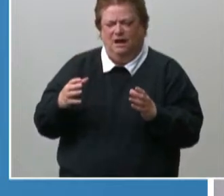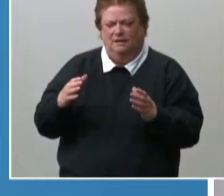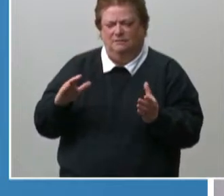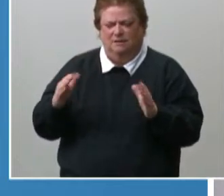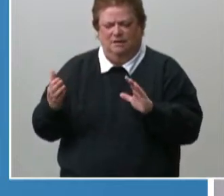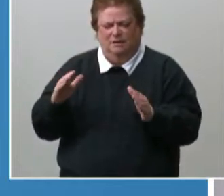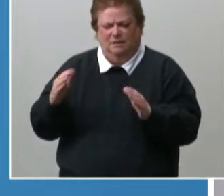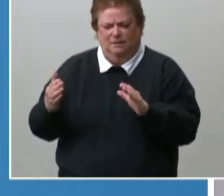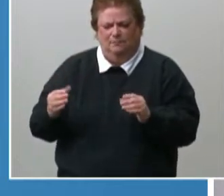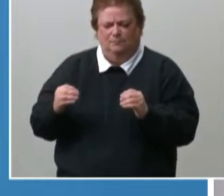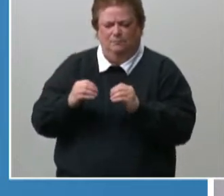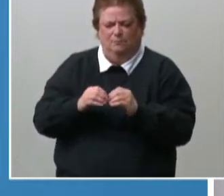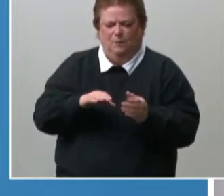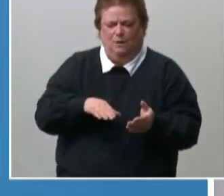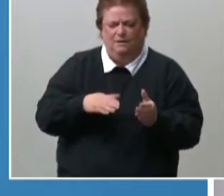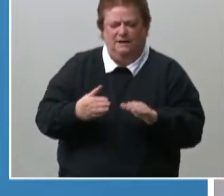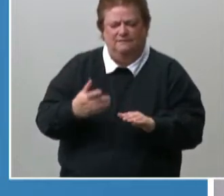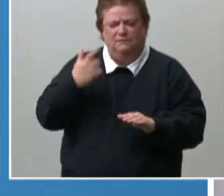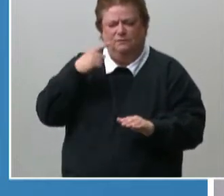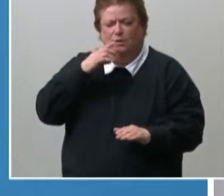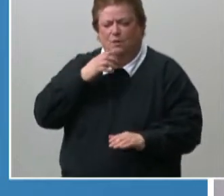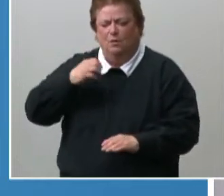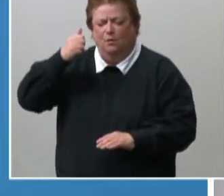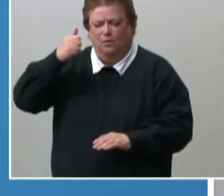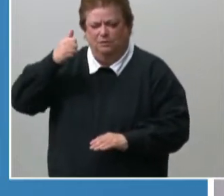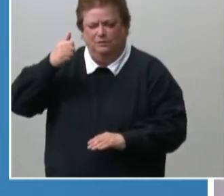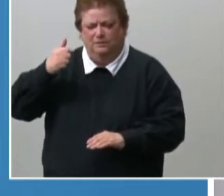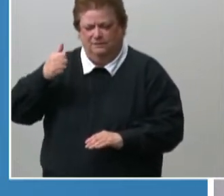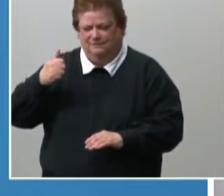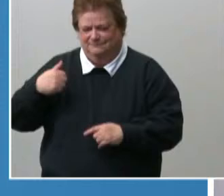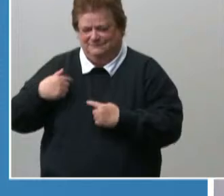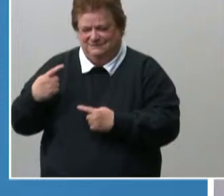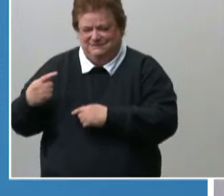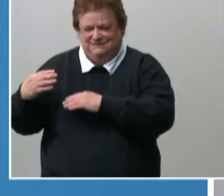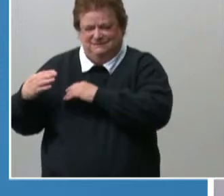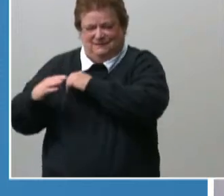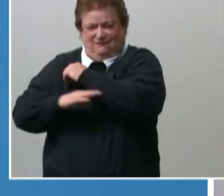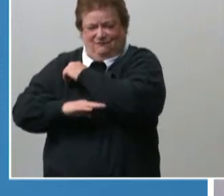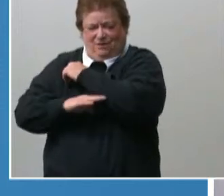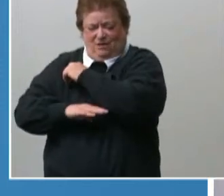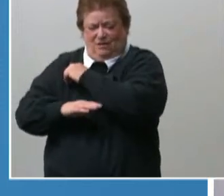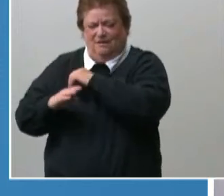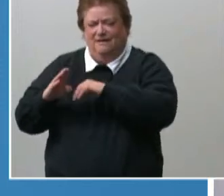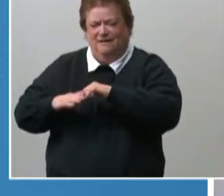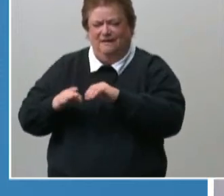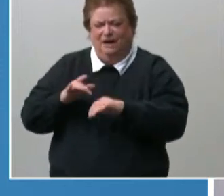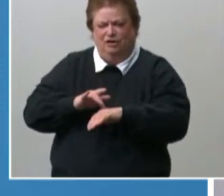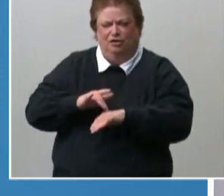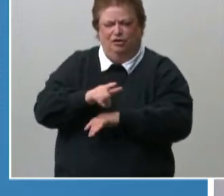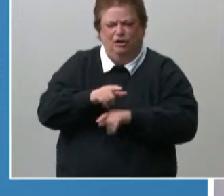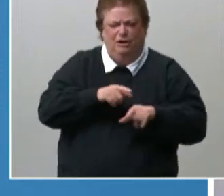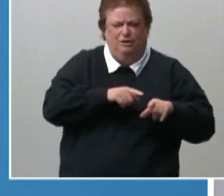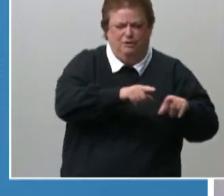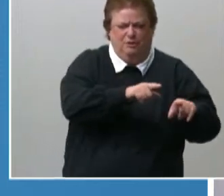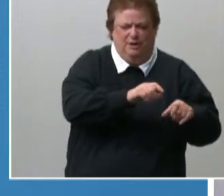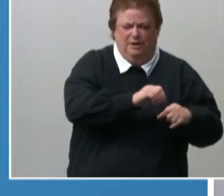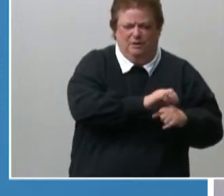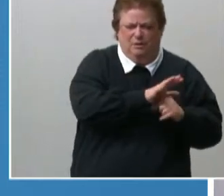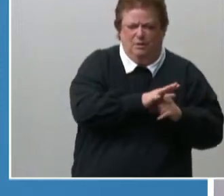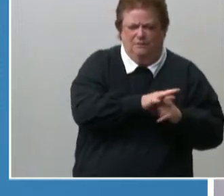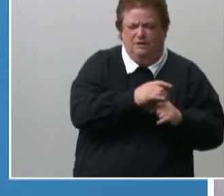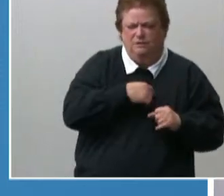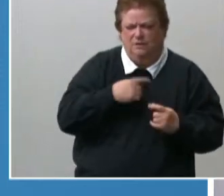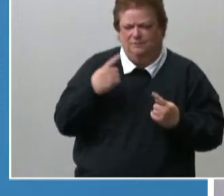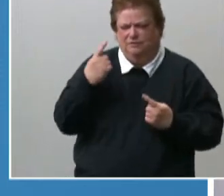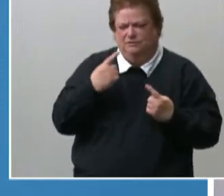proportionately a lot more deaths among younger people this past fall than there were earlier in the pandemic. And I was just